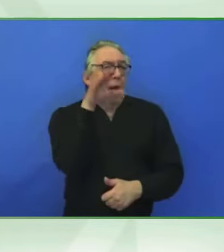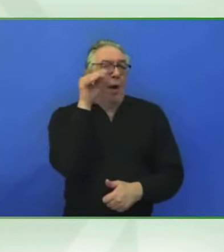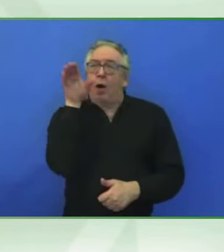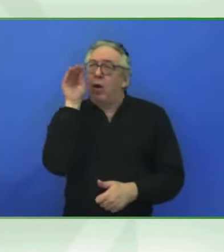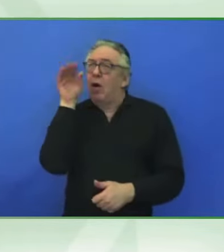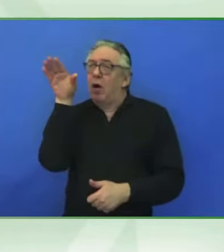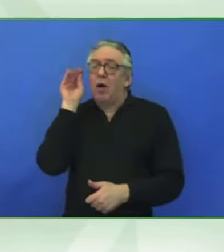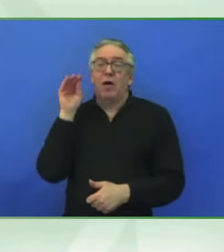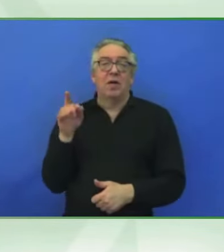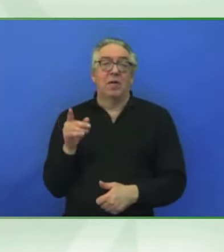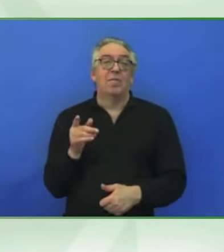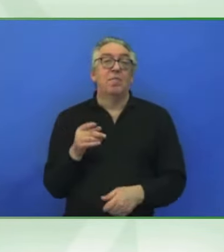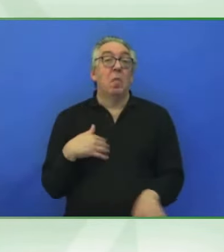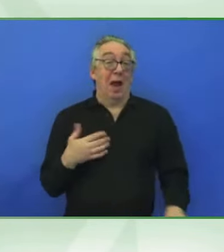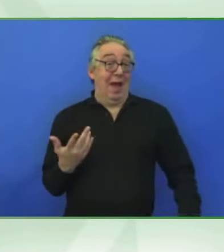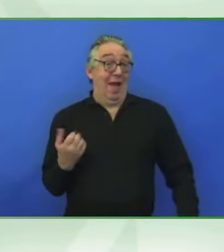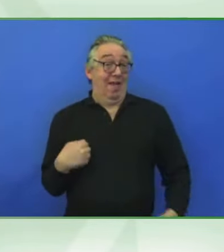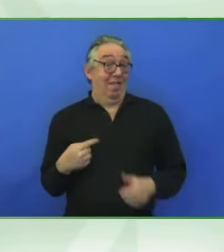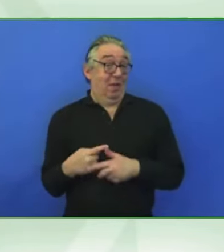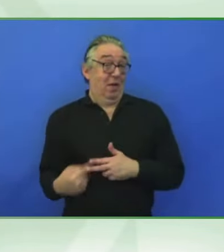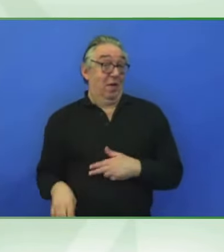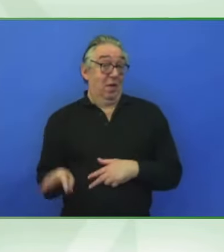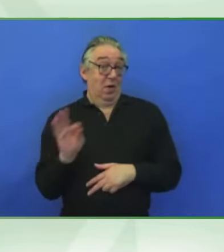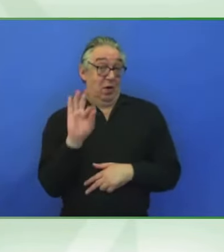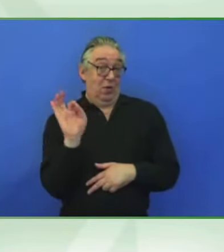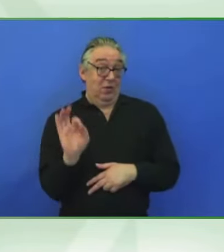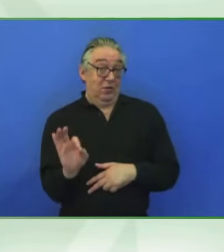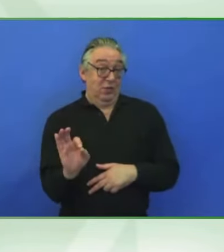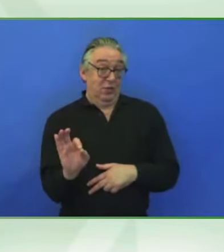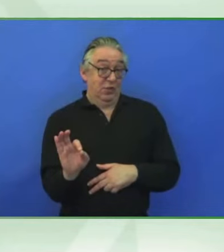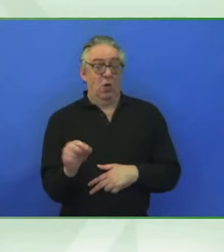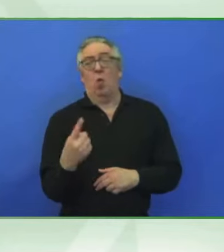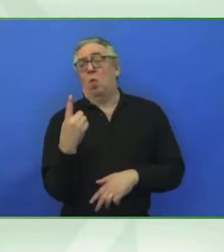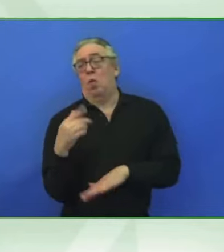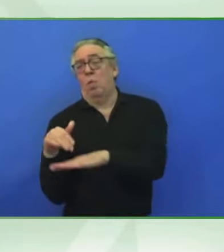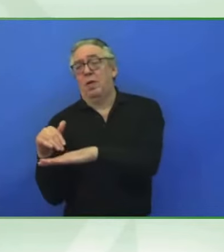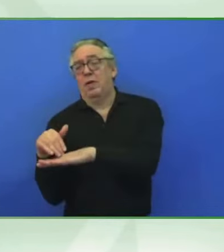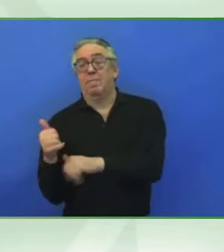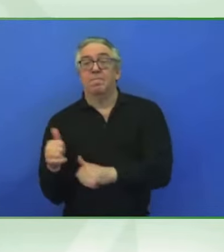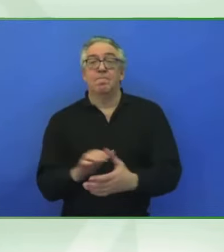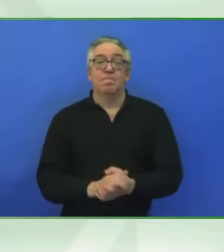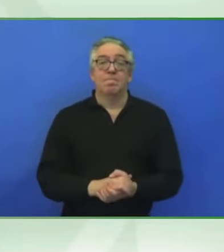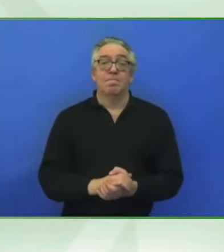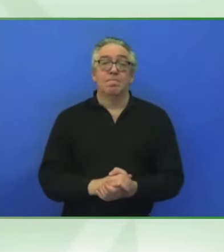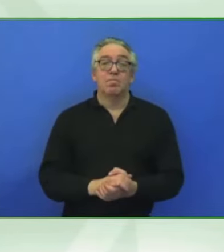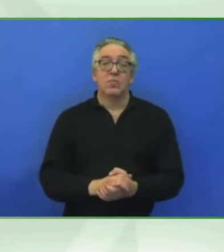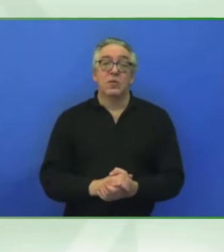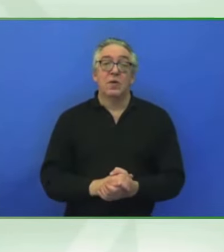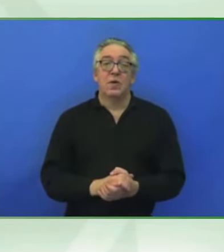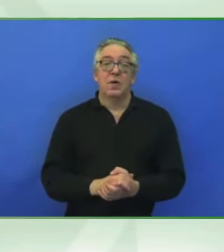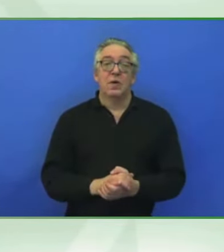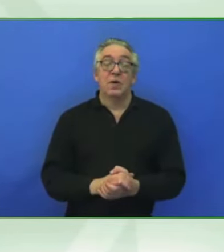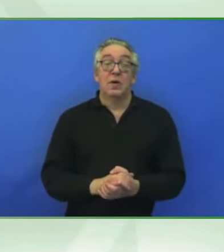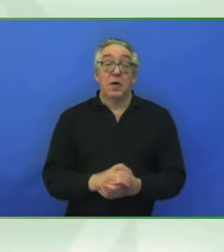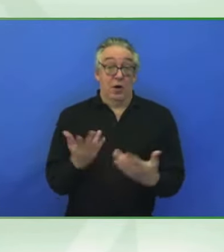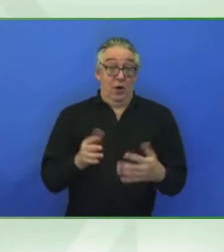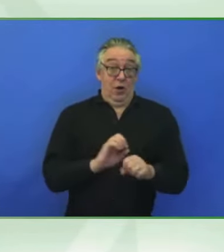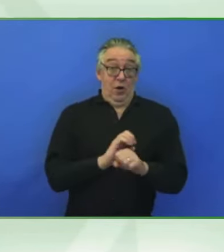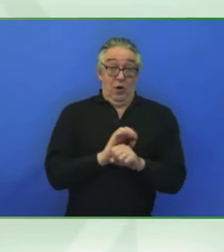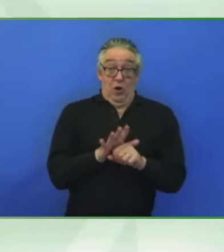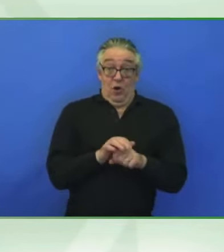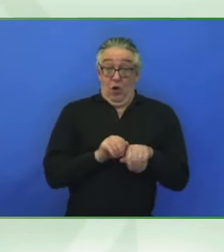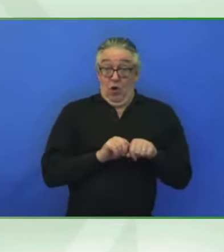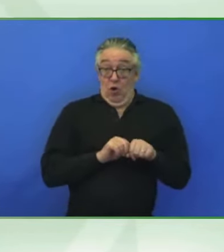of questions and one point. The first question is, you know, the COVID-19 pandemic was spread by